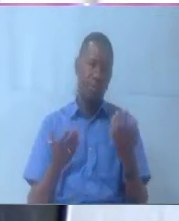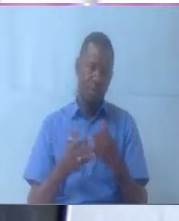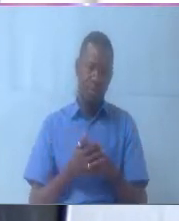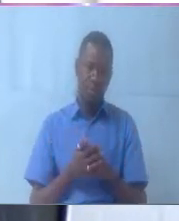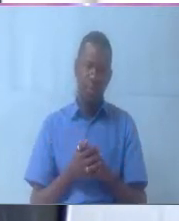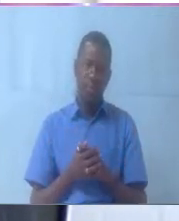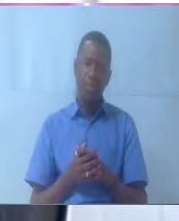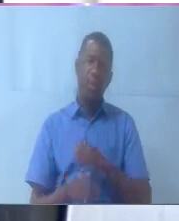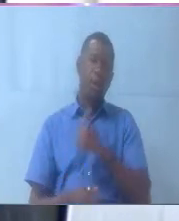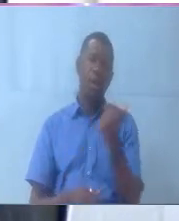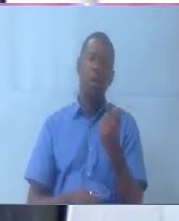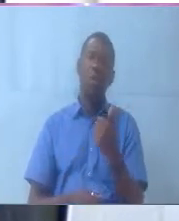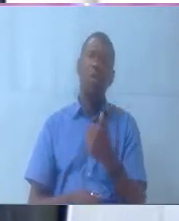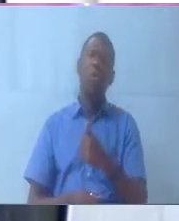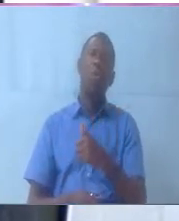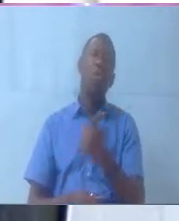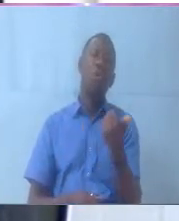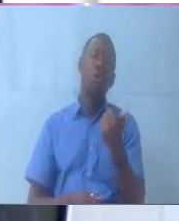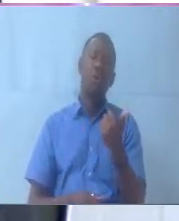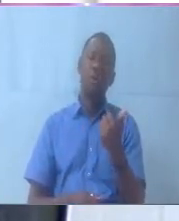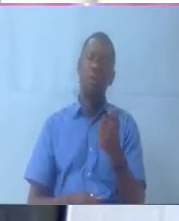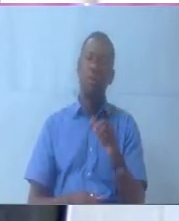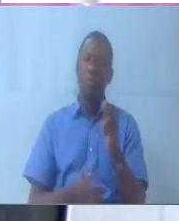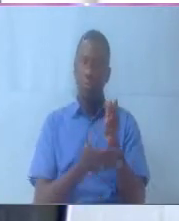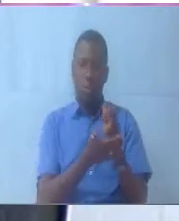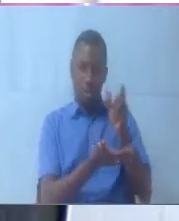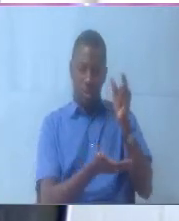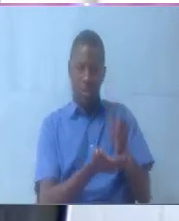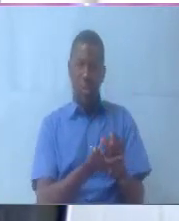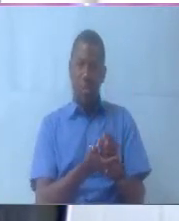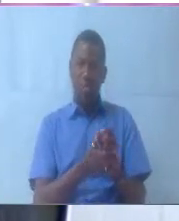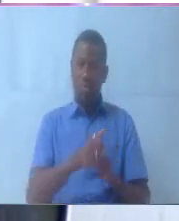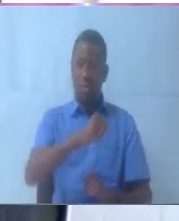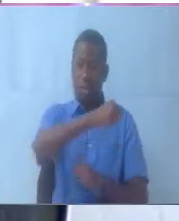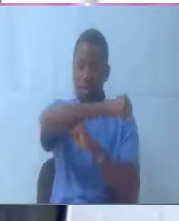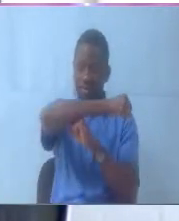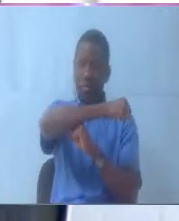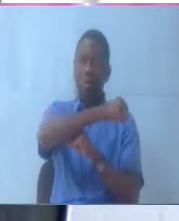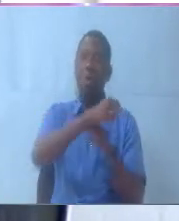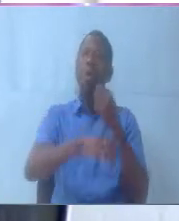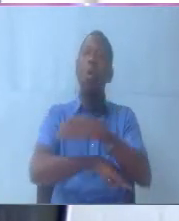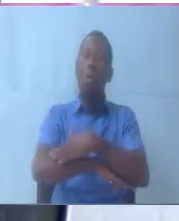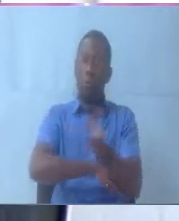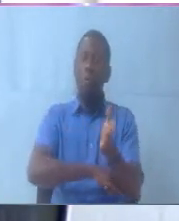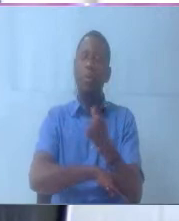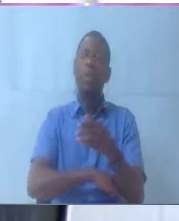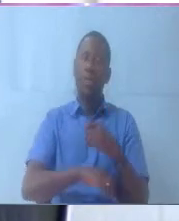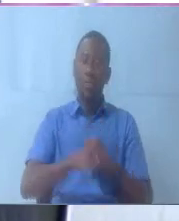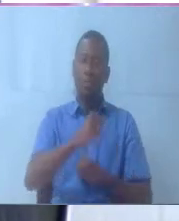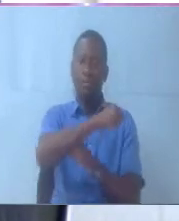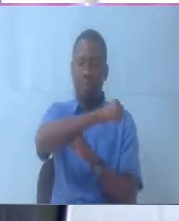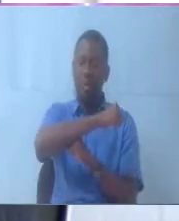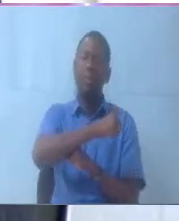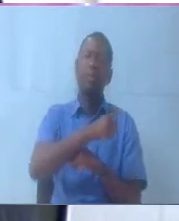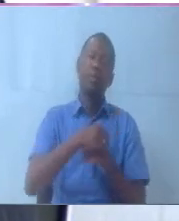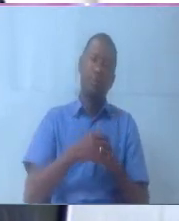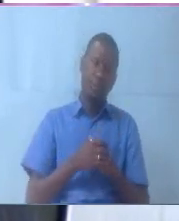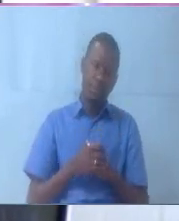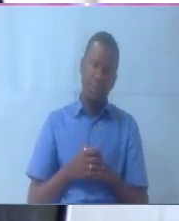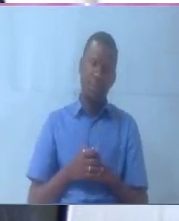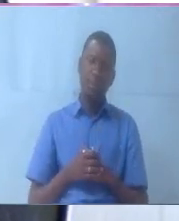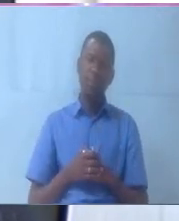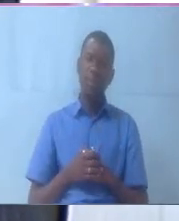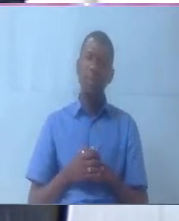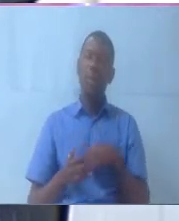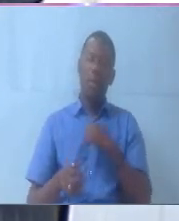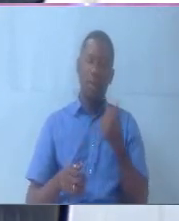other witnesses, defense opened their defense. Bitum menu belorin ke fan tankandi ulfanalu yela wo tankandi bunda ele kito la karola. And I